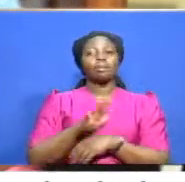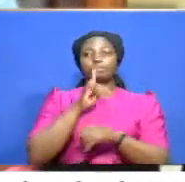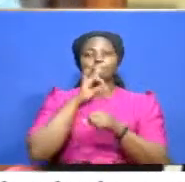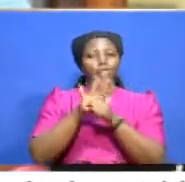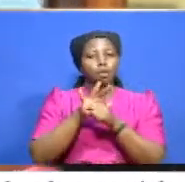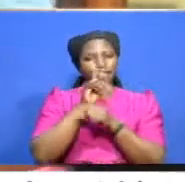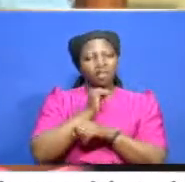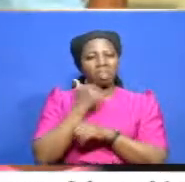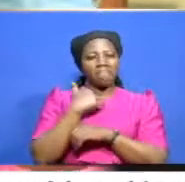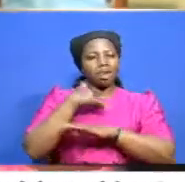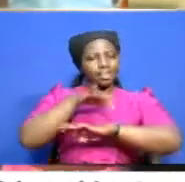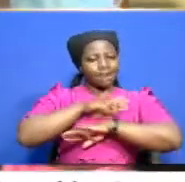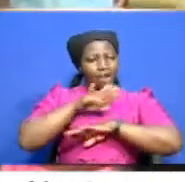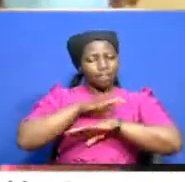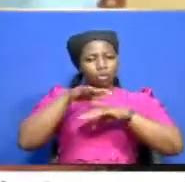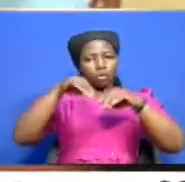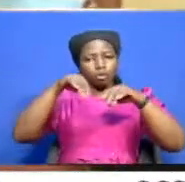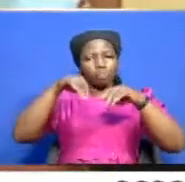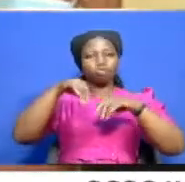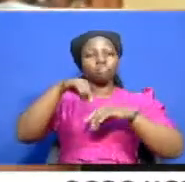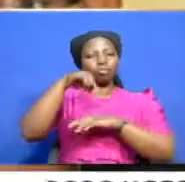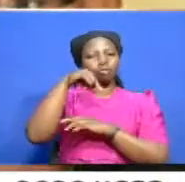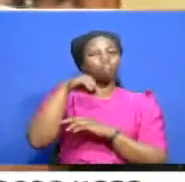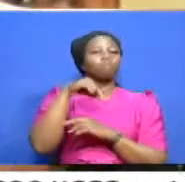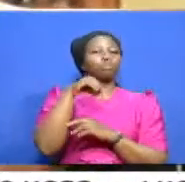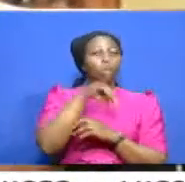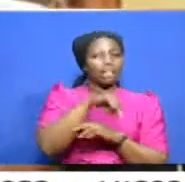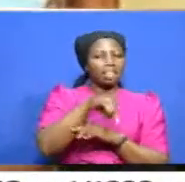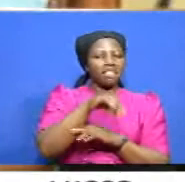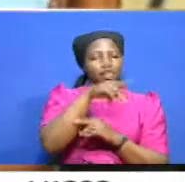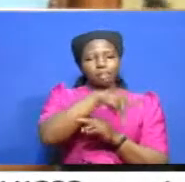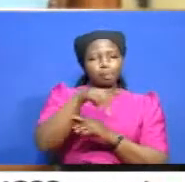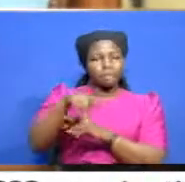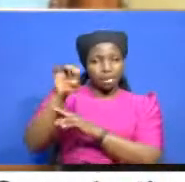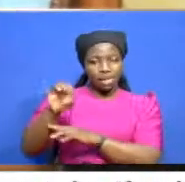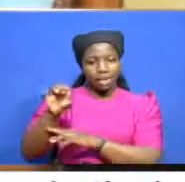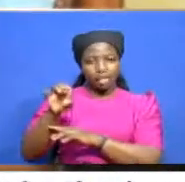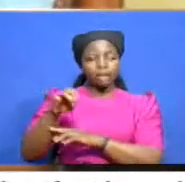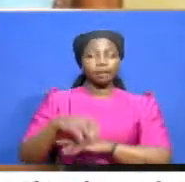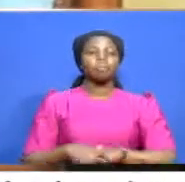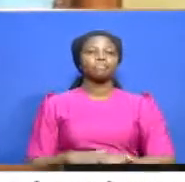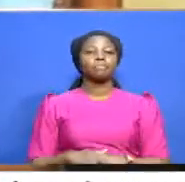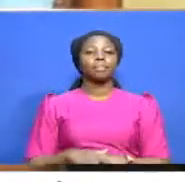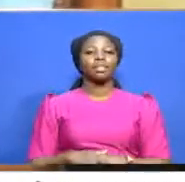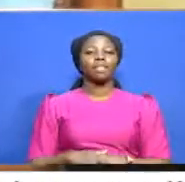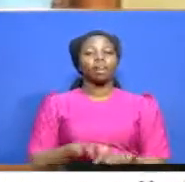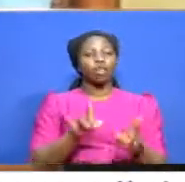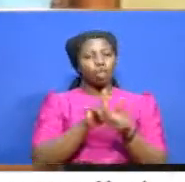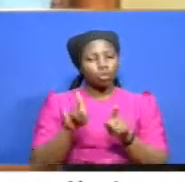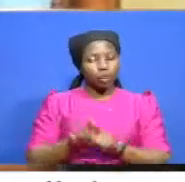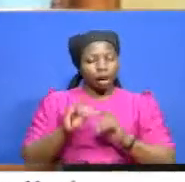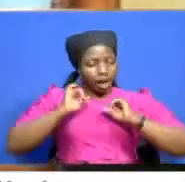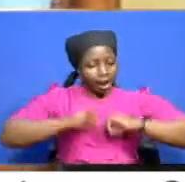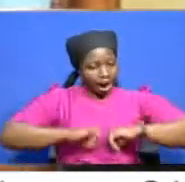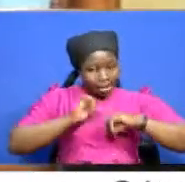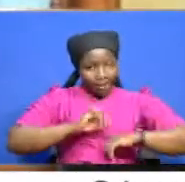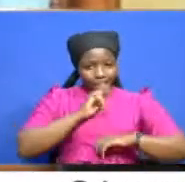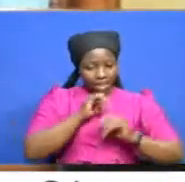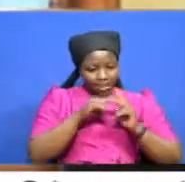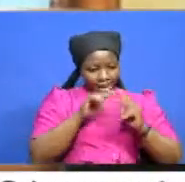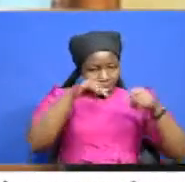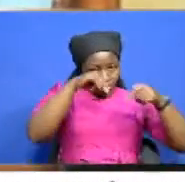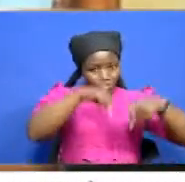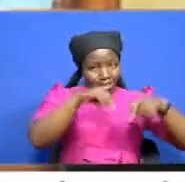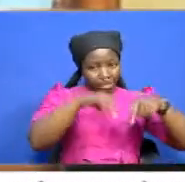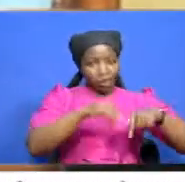sufficient quantities of PPEs, personal protective equipment. Further, we have agreed that beginning today,